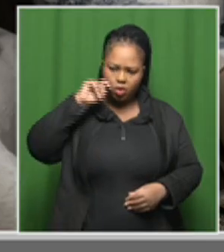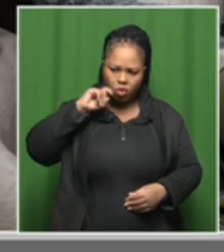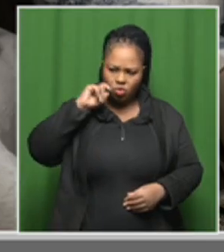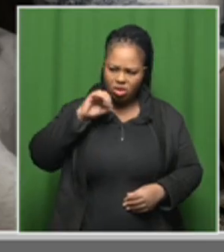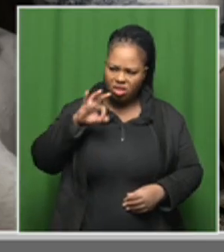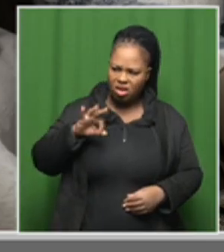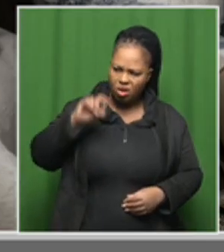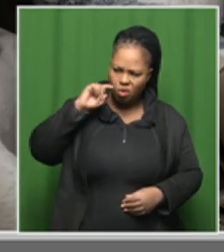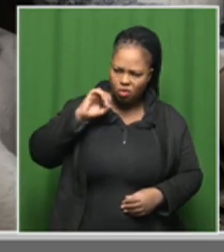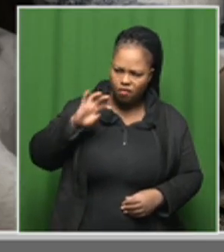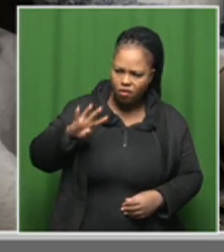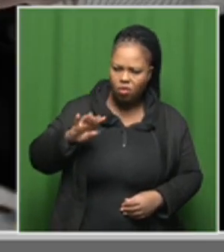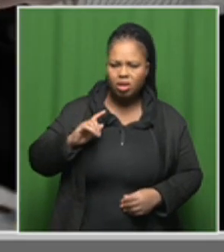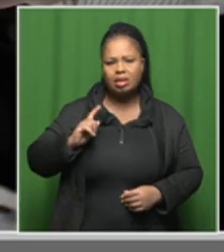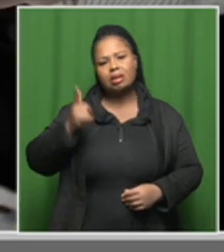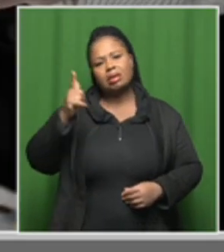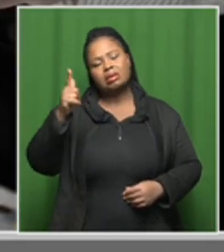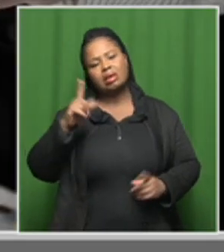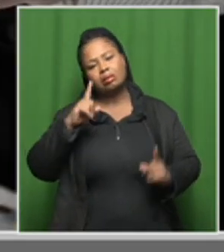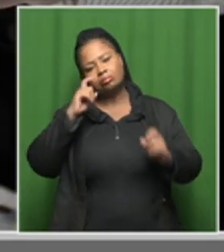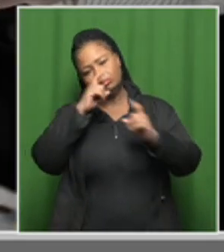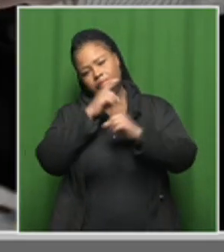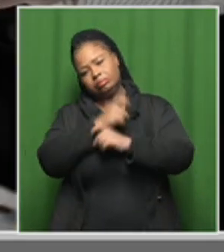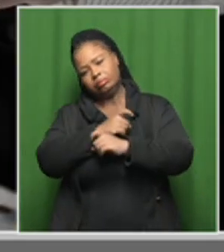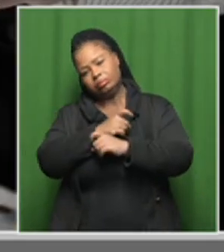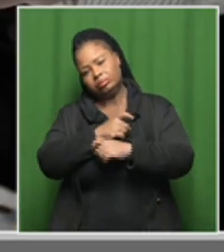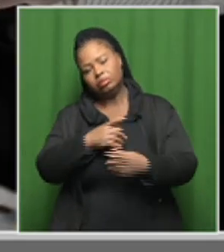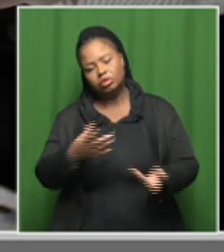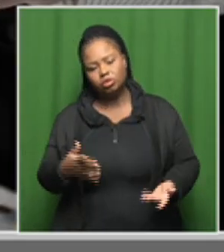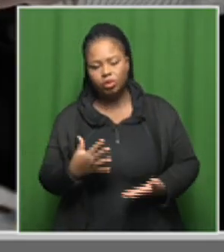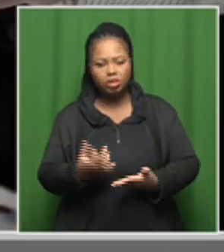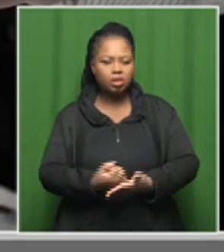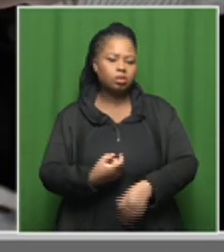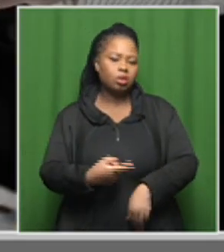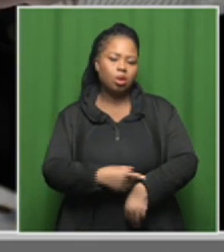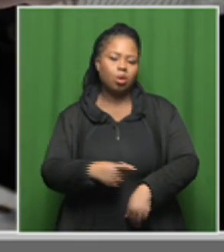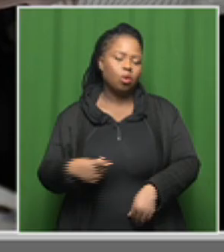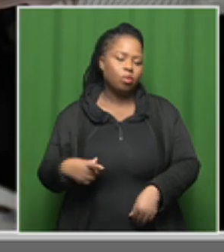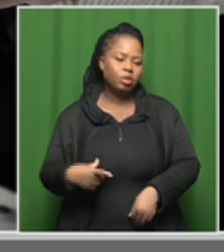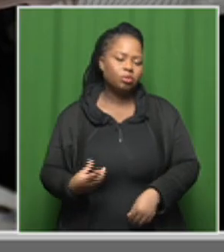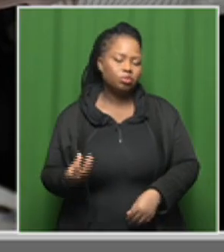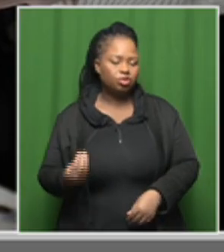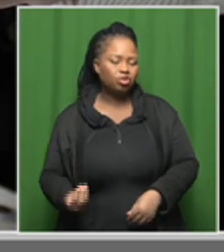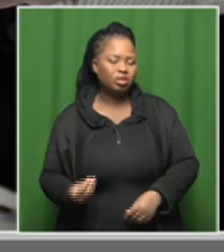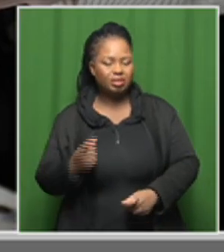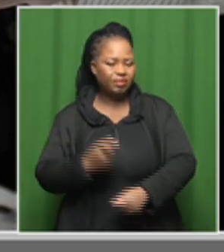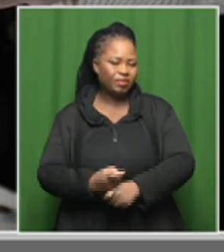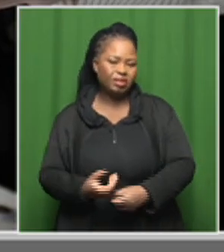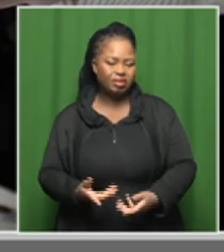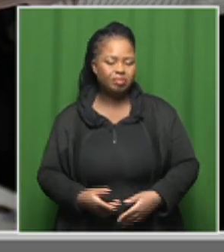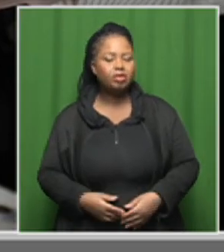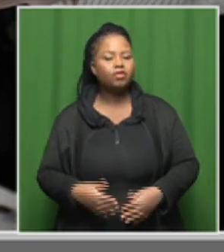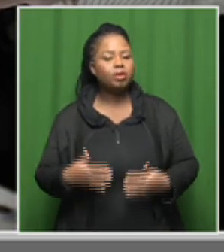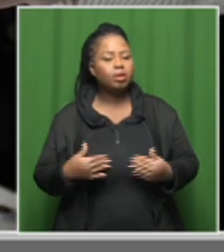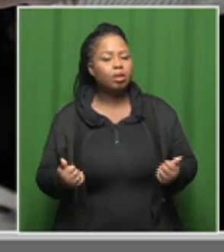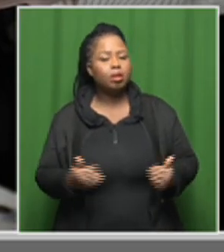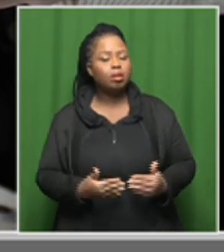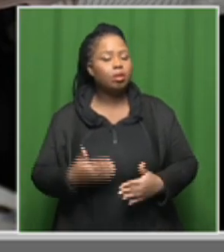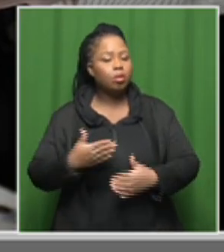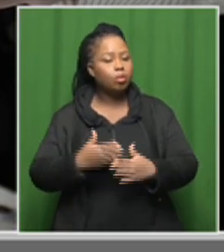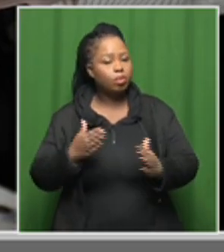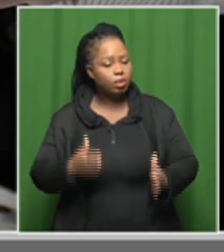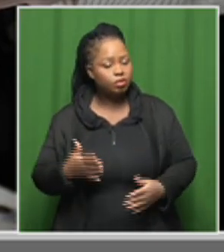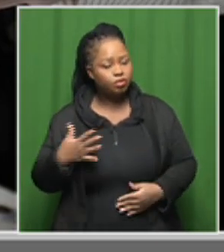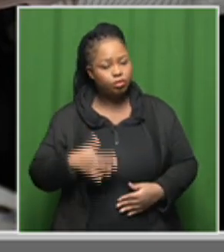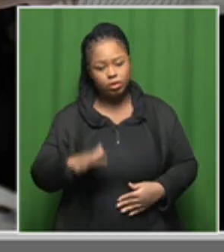it's a much more complicated process, and it takes much longer and is obviously hard on the child. So I would say for health workers, if you would like to know